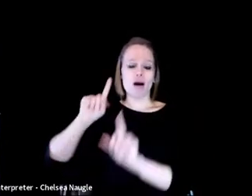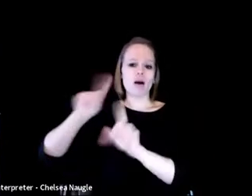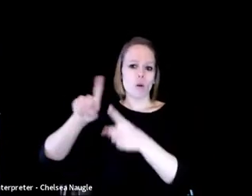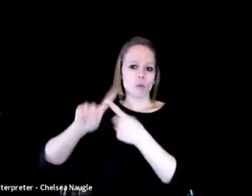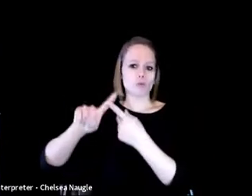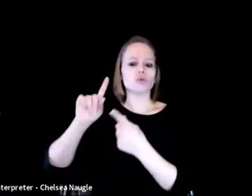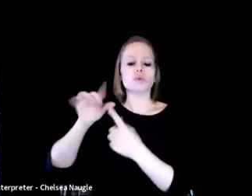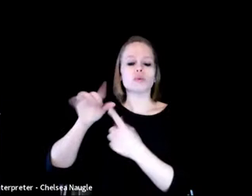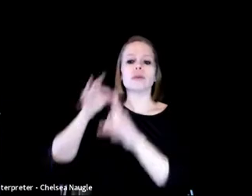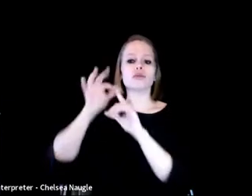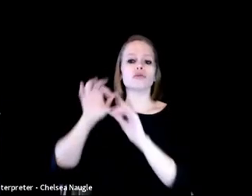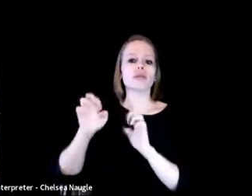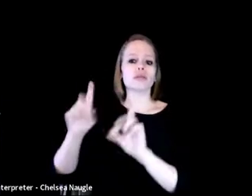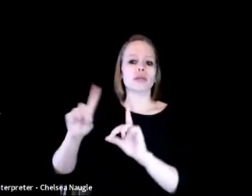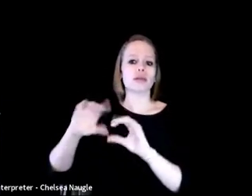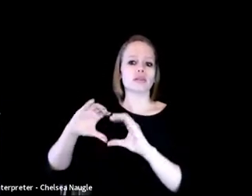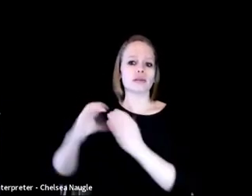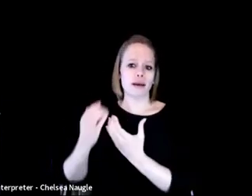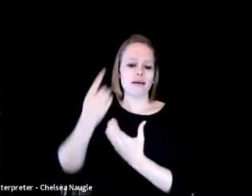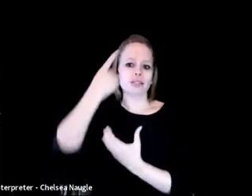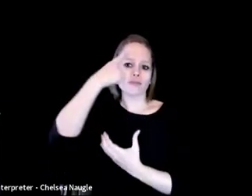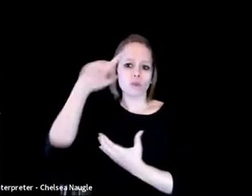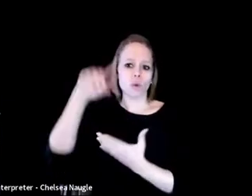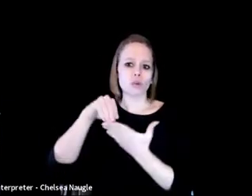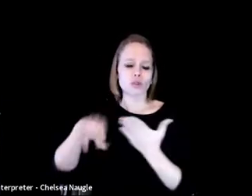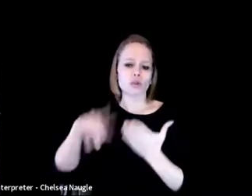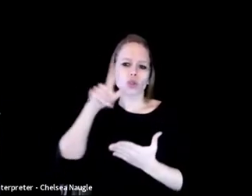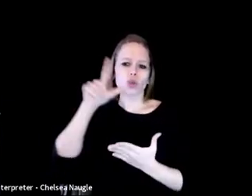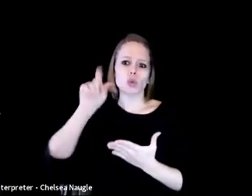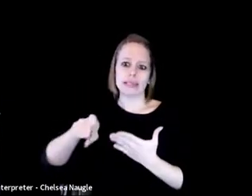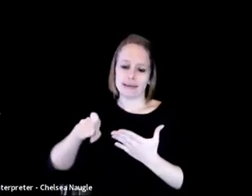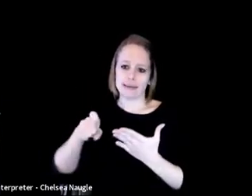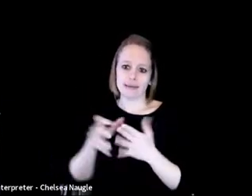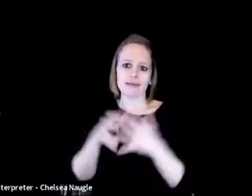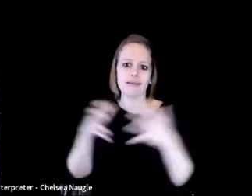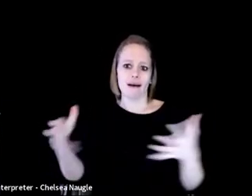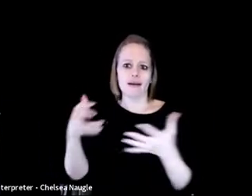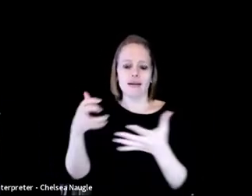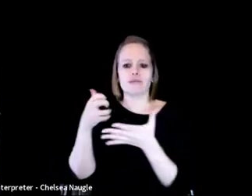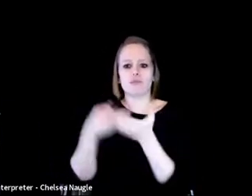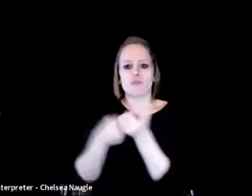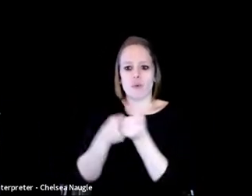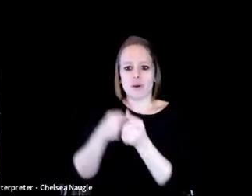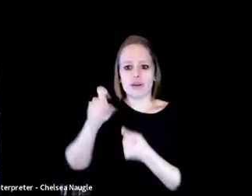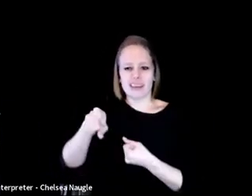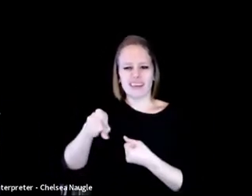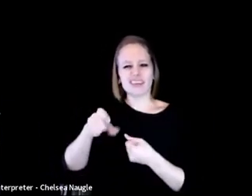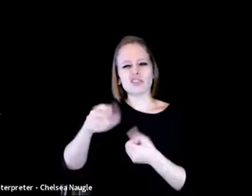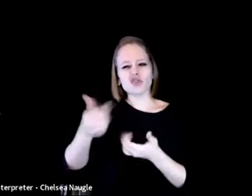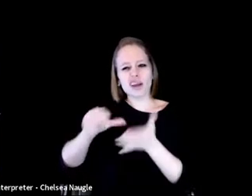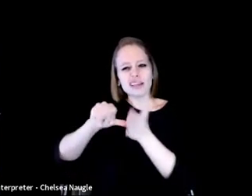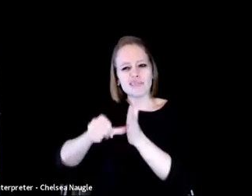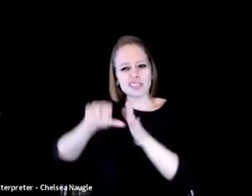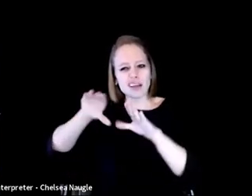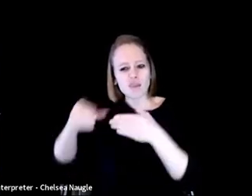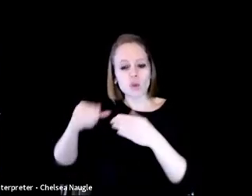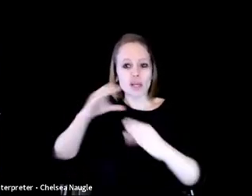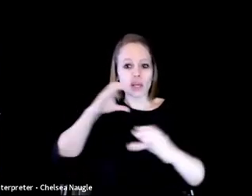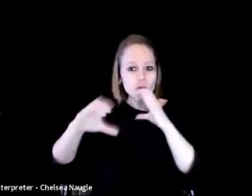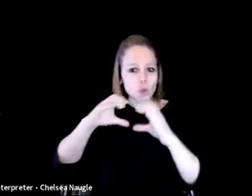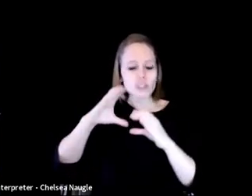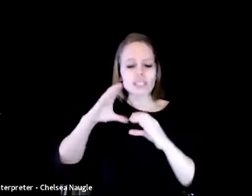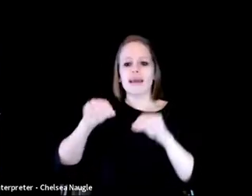class for students with extensive support needs, and is very focused on communication and routines and a lot